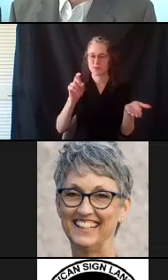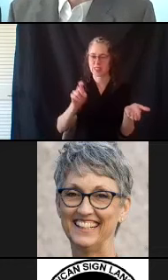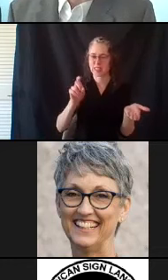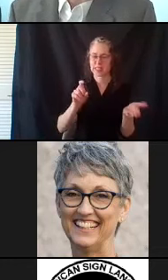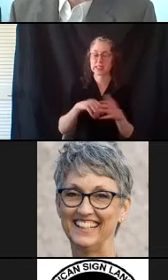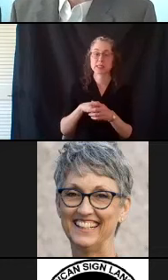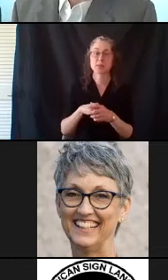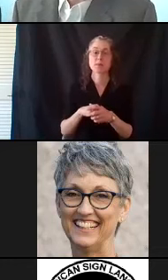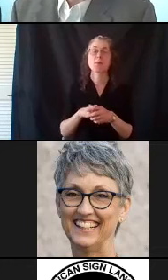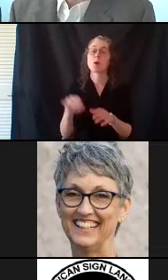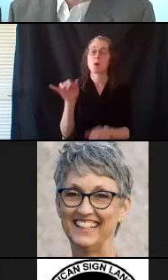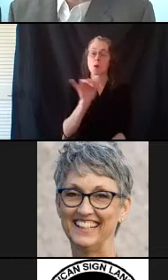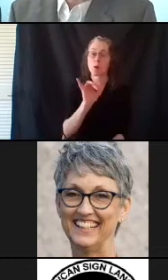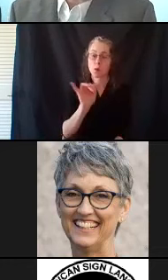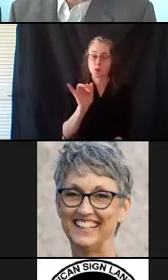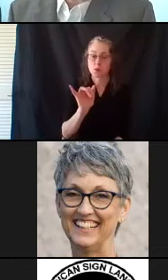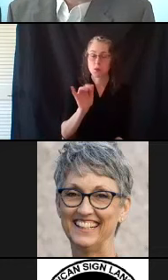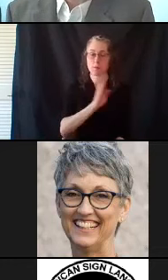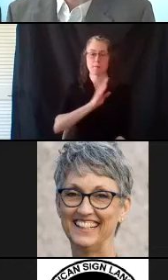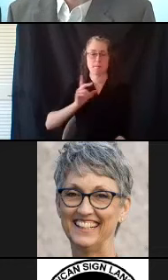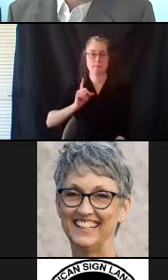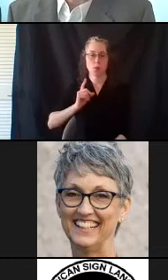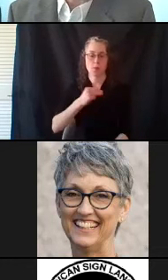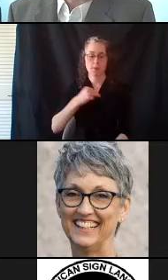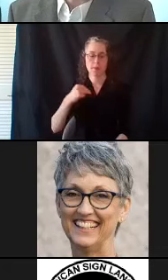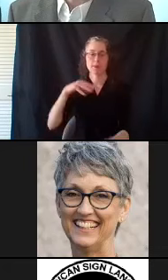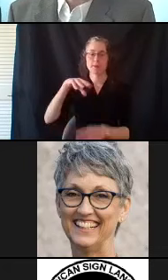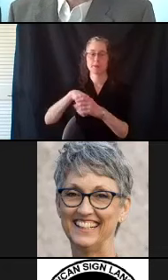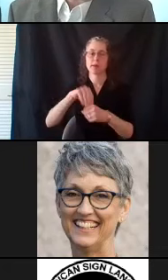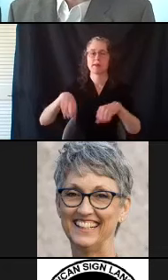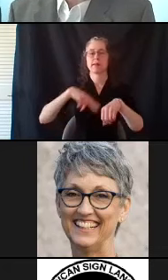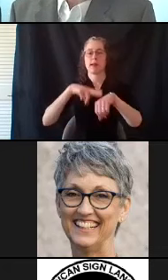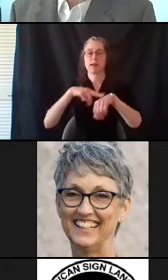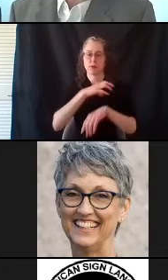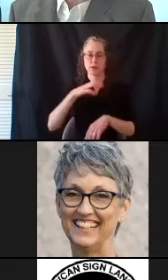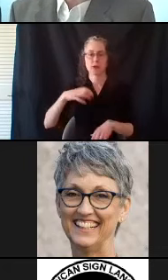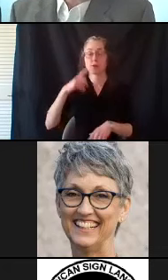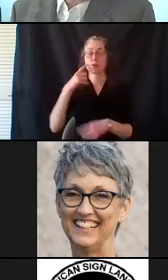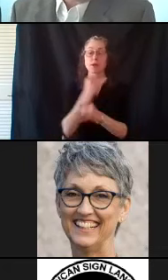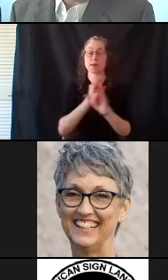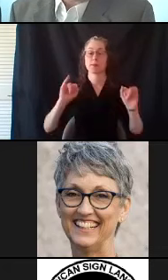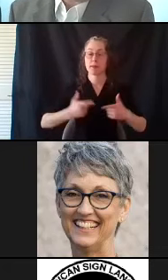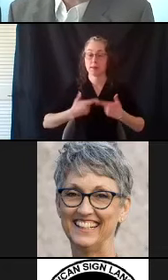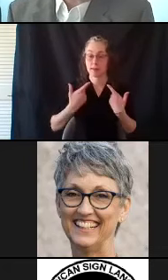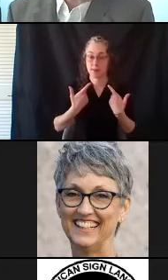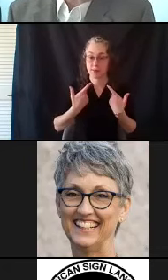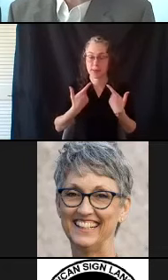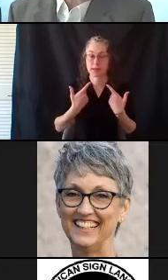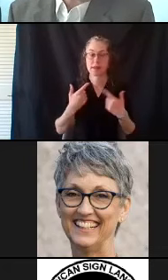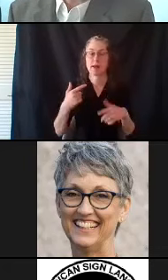I'm also a board member at the National Council on Independent Living, and I'm